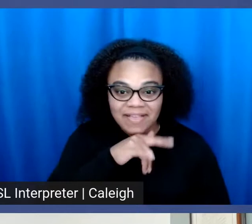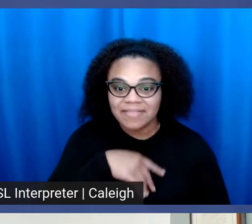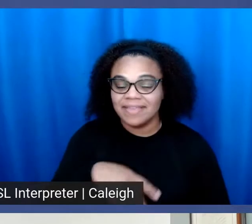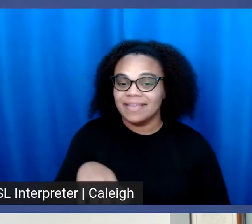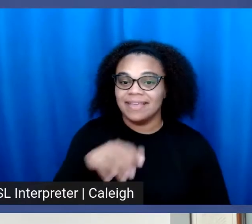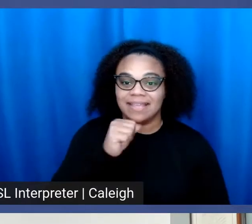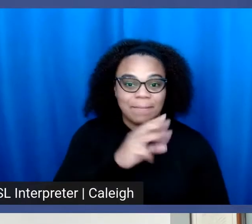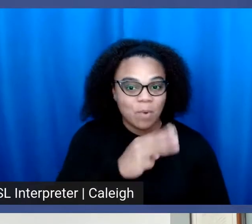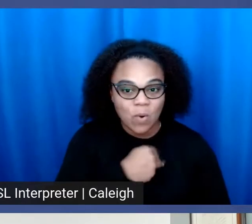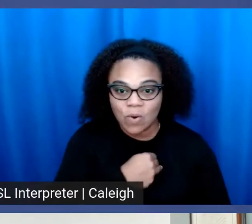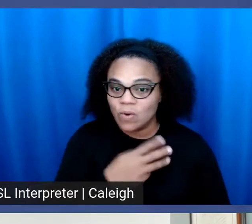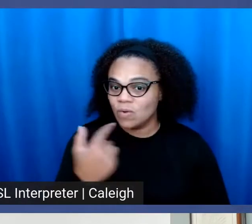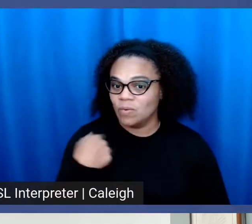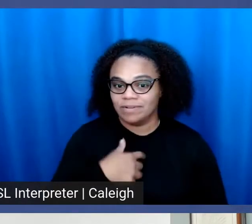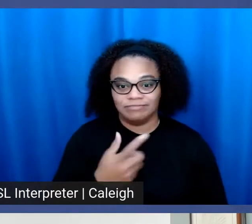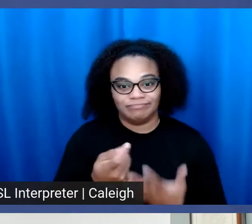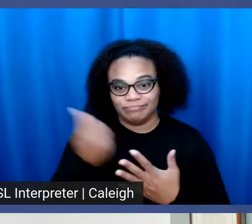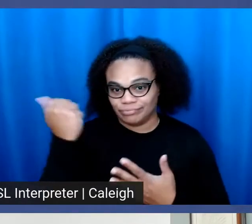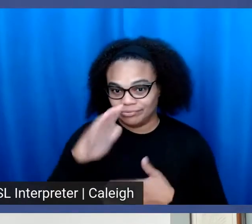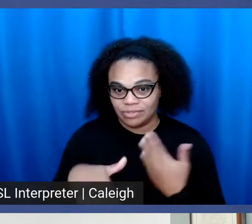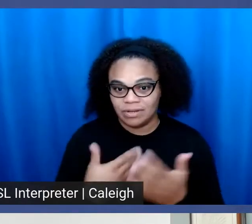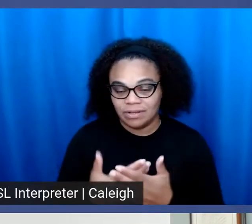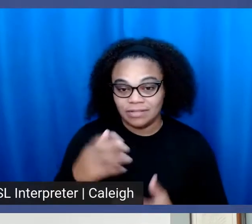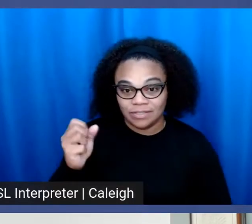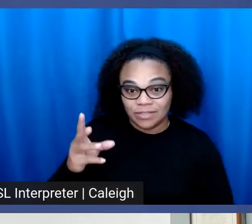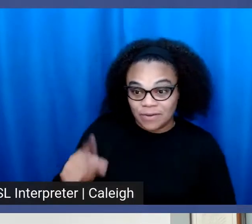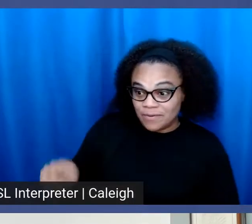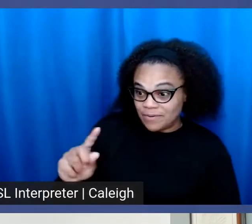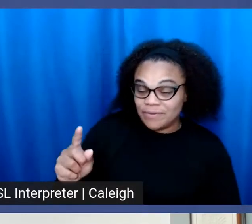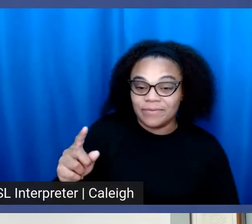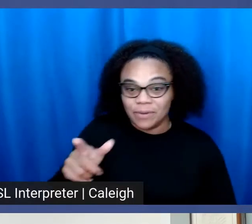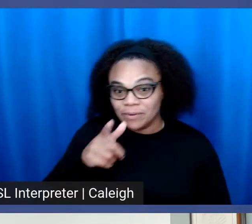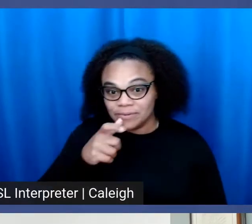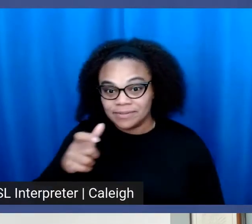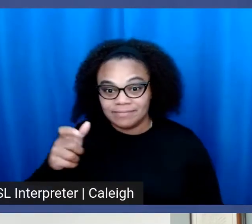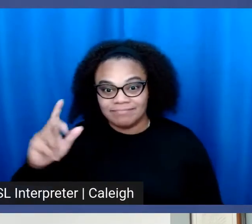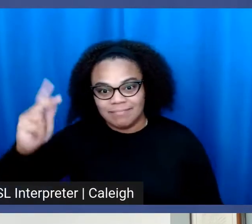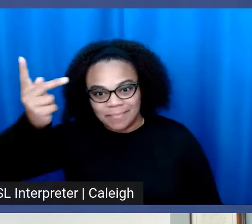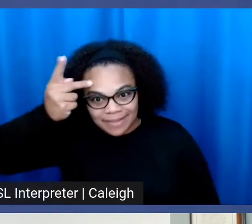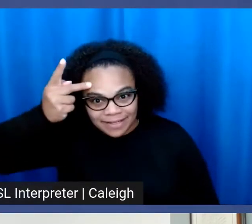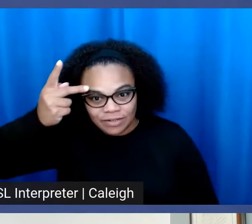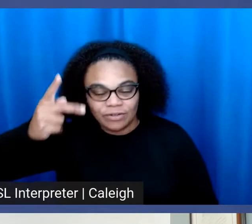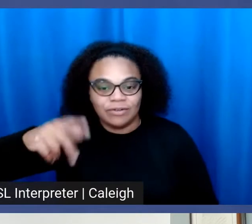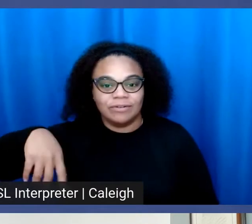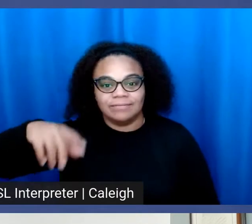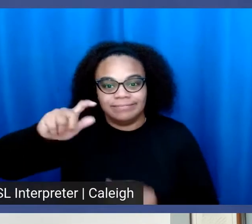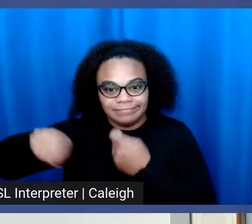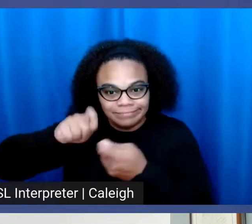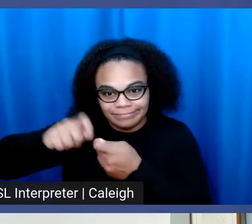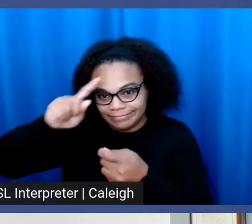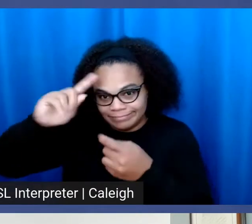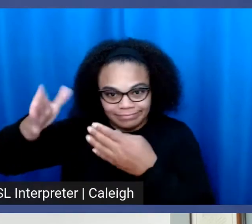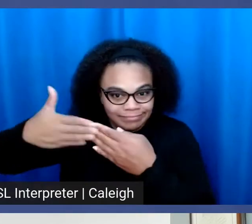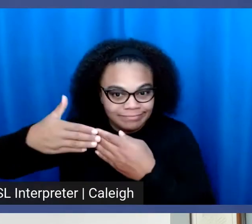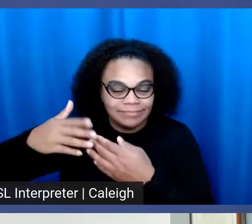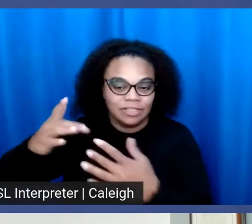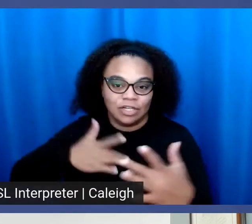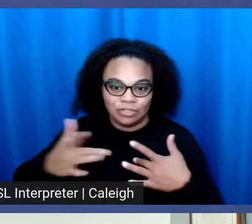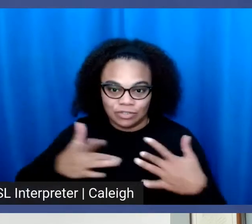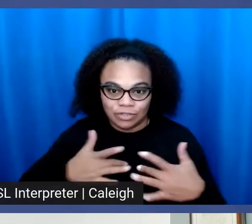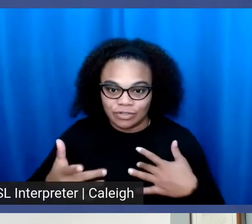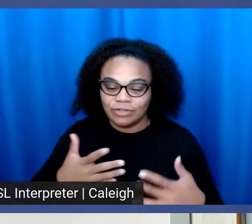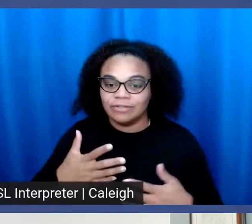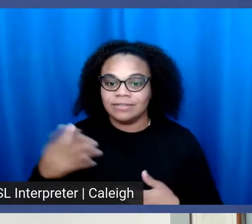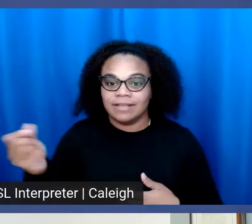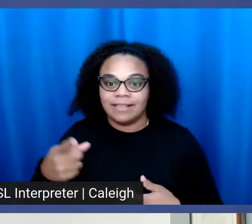off. So you had partisan actors, right, motivated by purely partisan concerns, pulling books off in a kind of act of